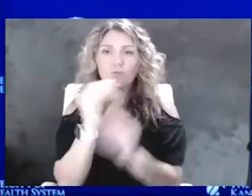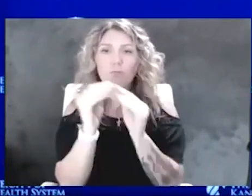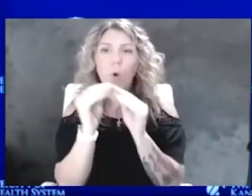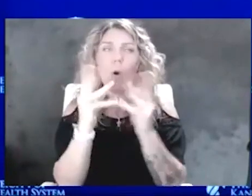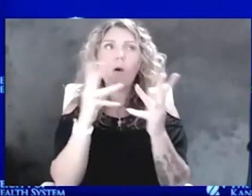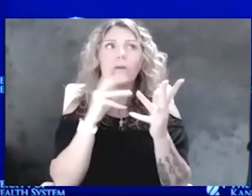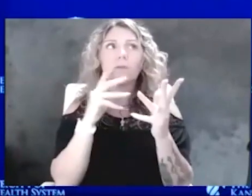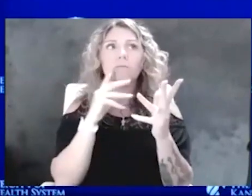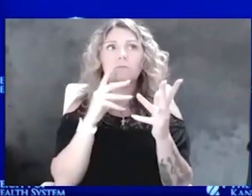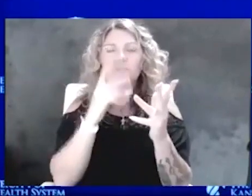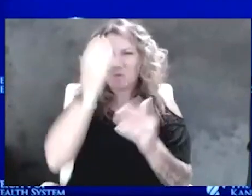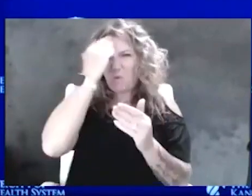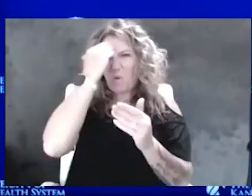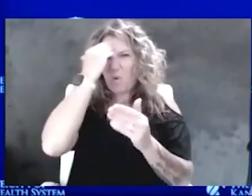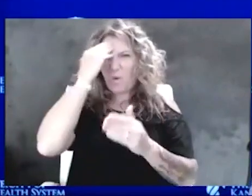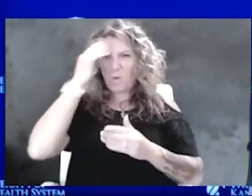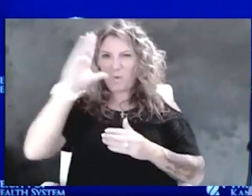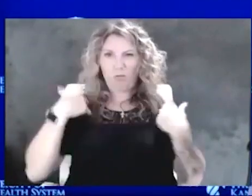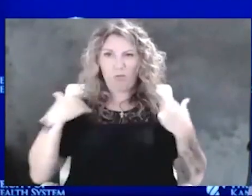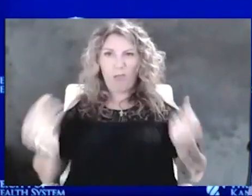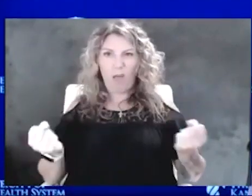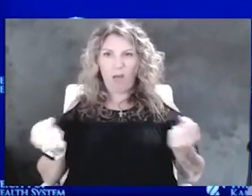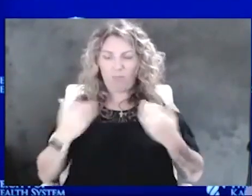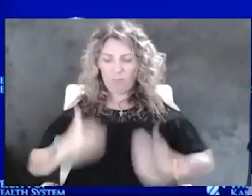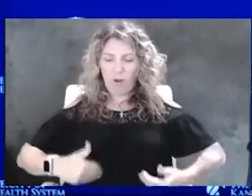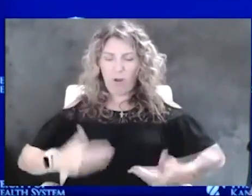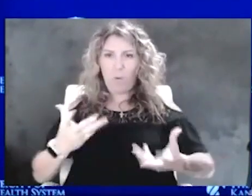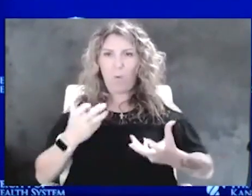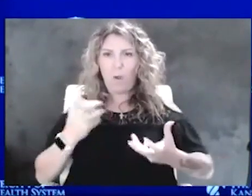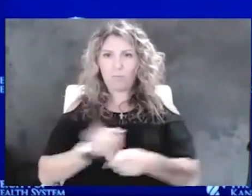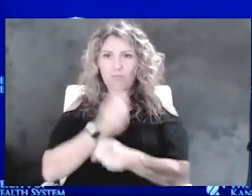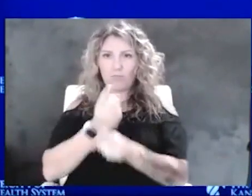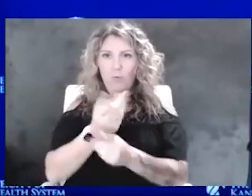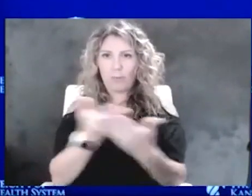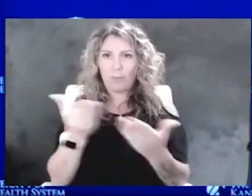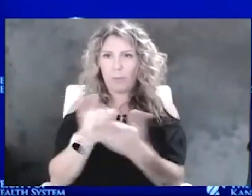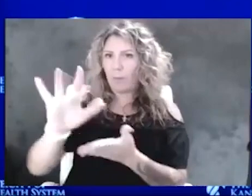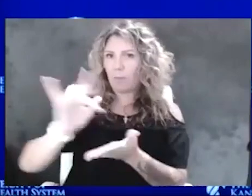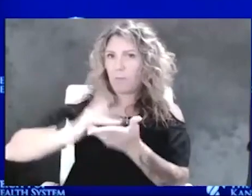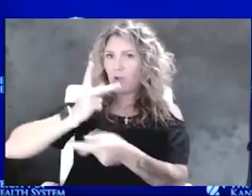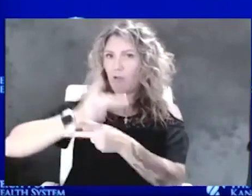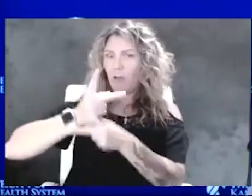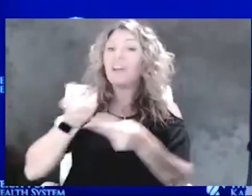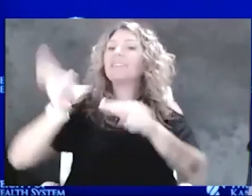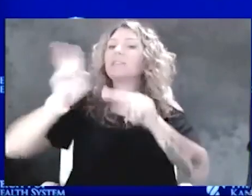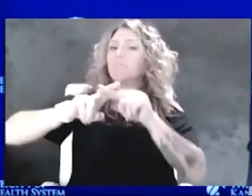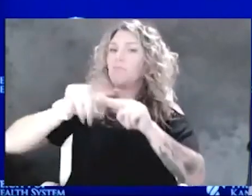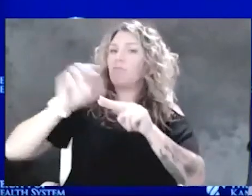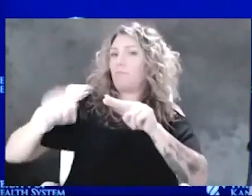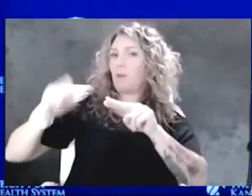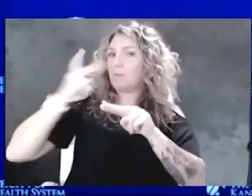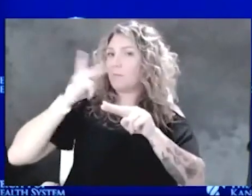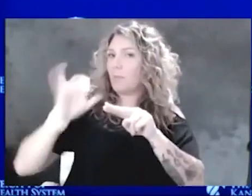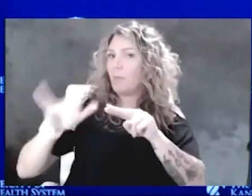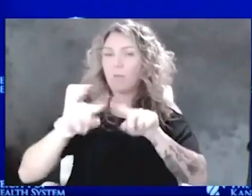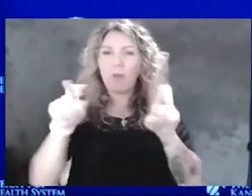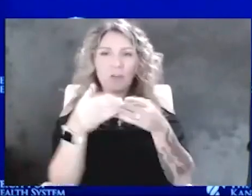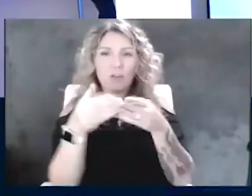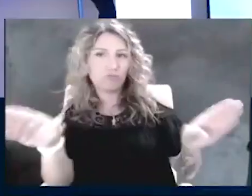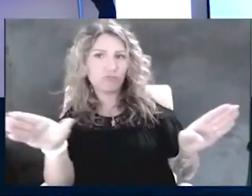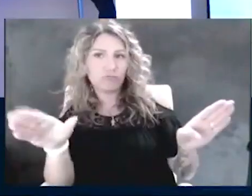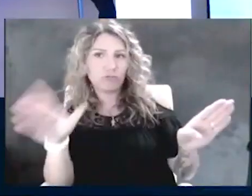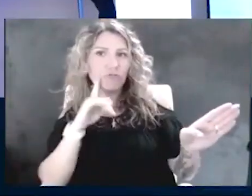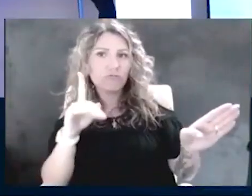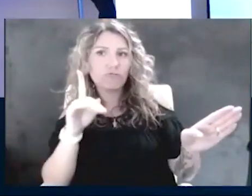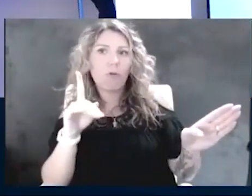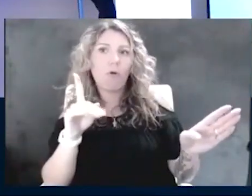with their health and wanting to do the right thing in their medical care. There was certainly an uptick there, but I don't know about in the general public. Yeah, and what I would just